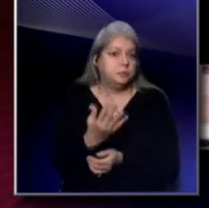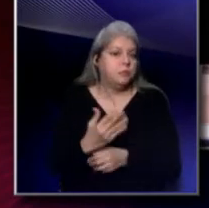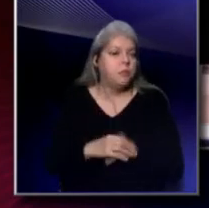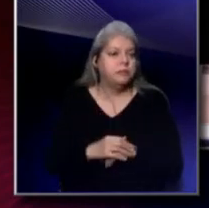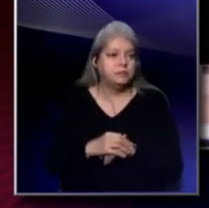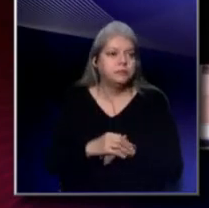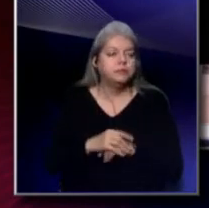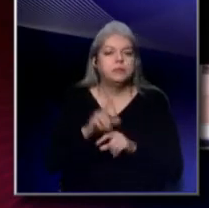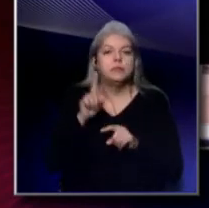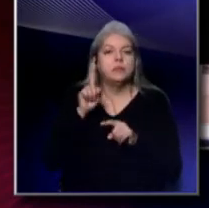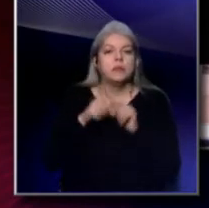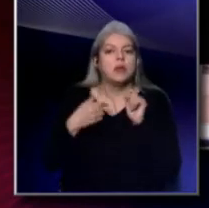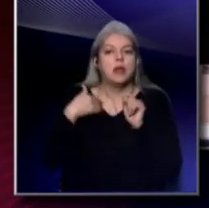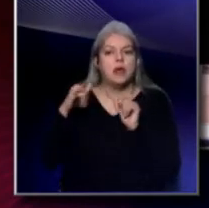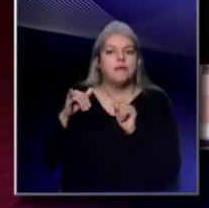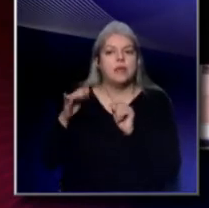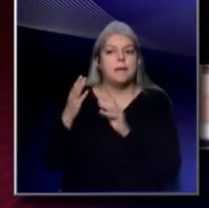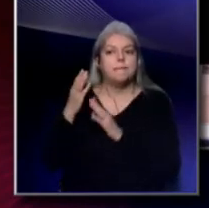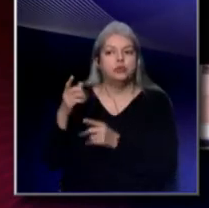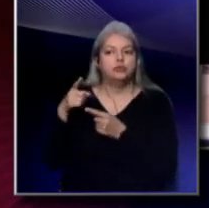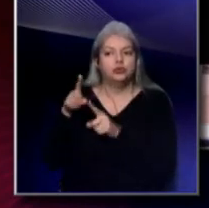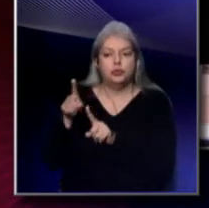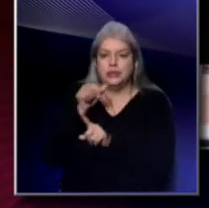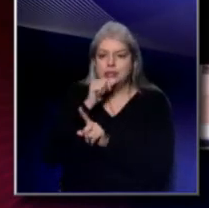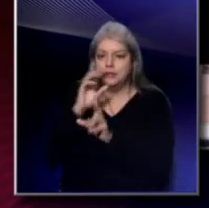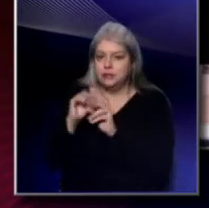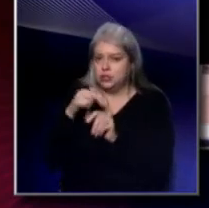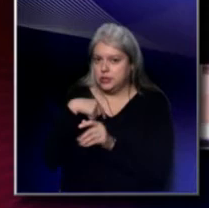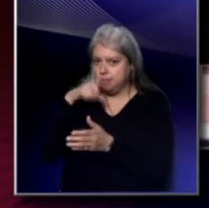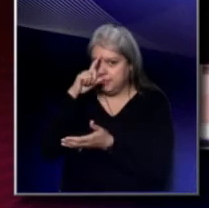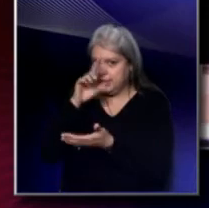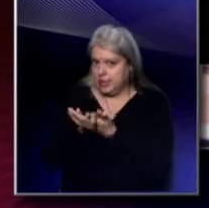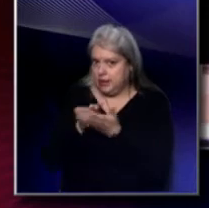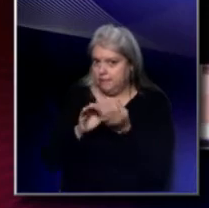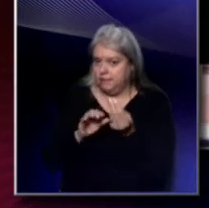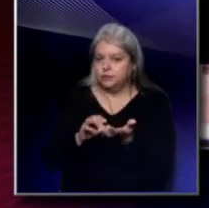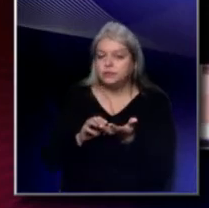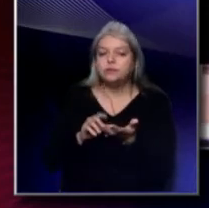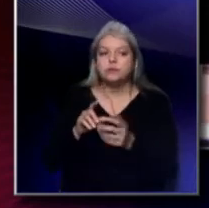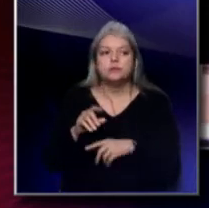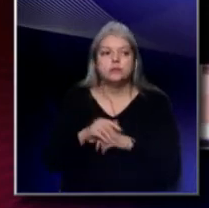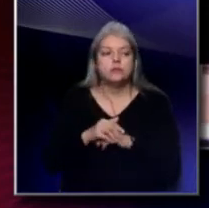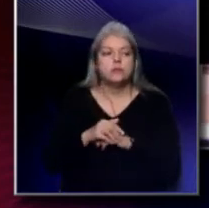You actually can't have that motion in executive session, I believe. Okay, let me know when.